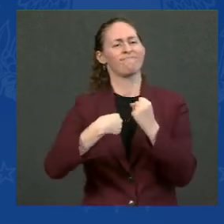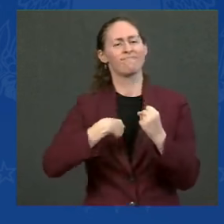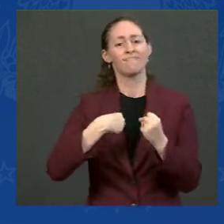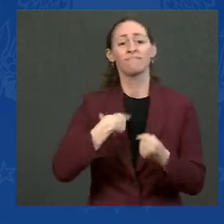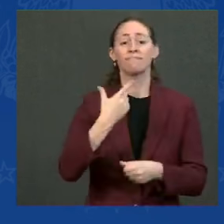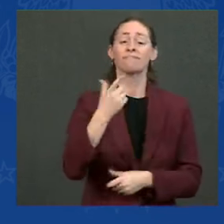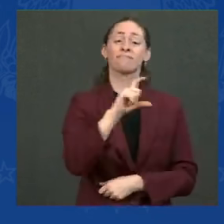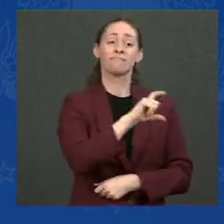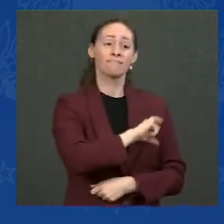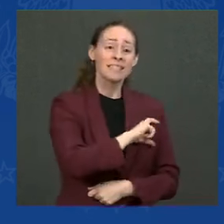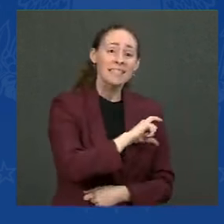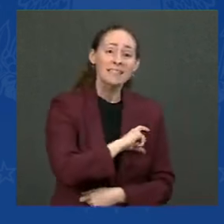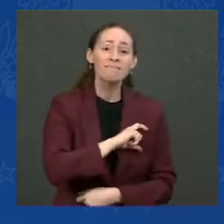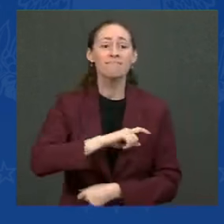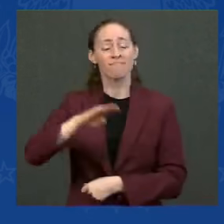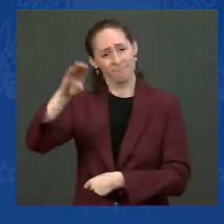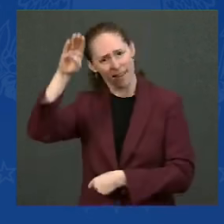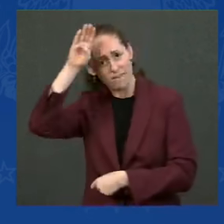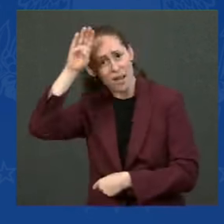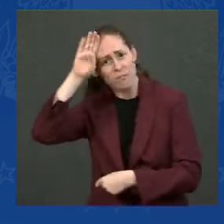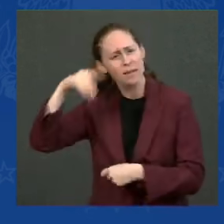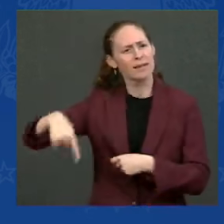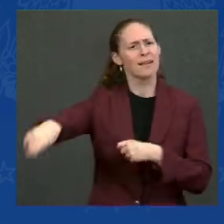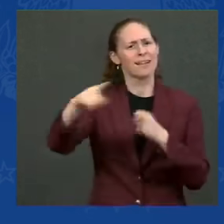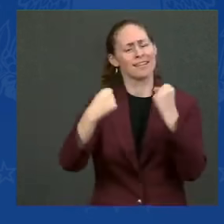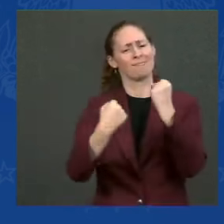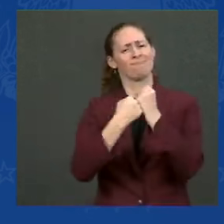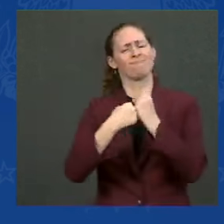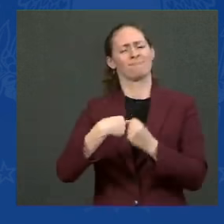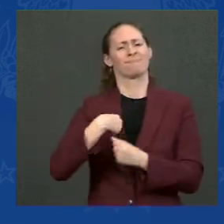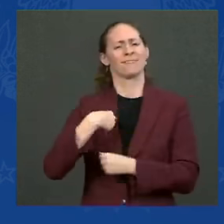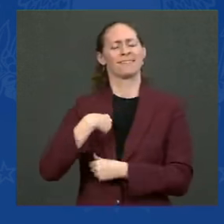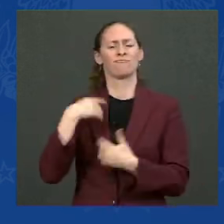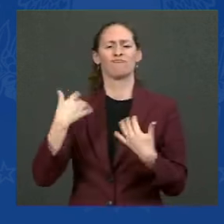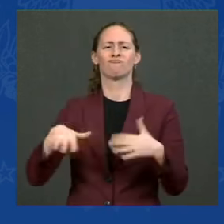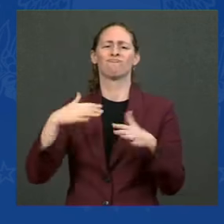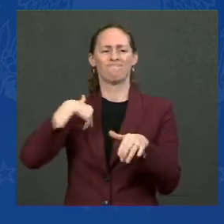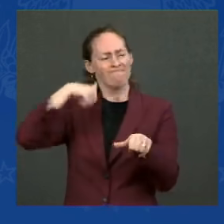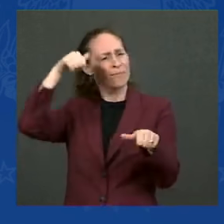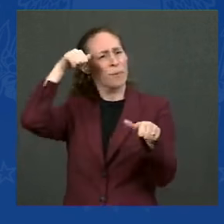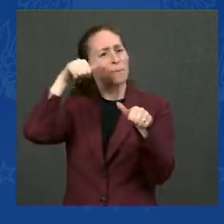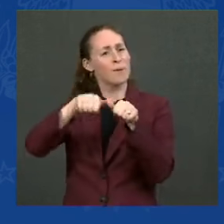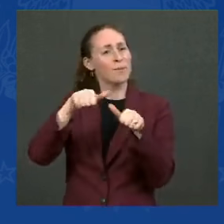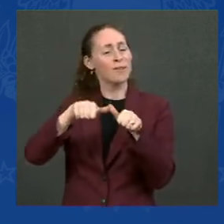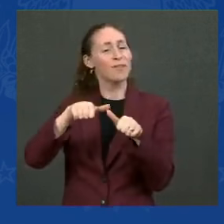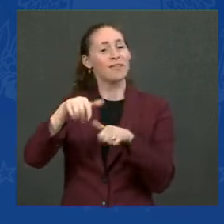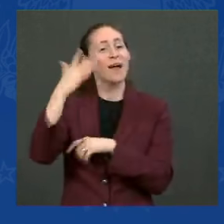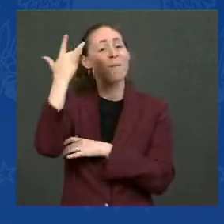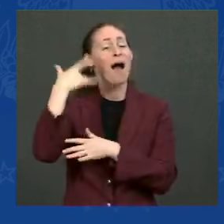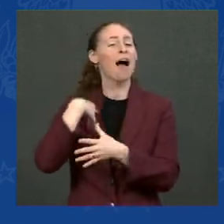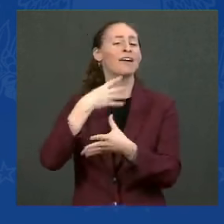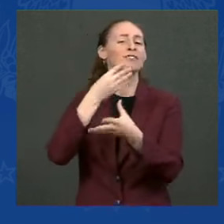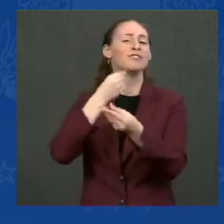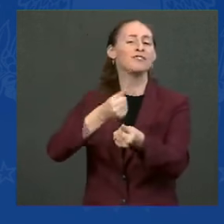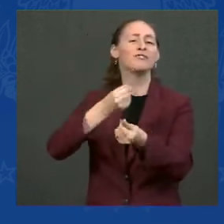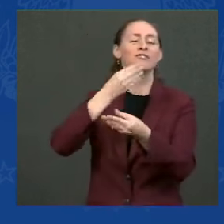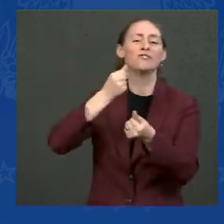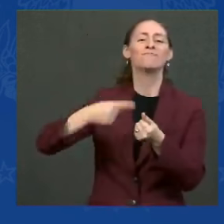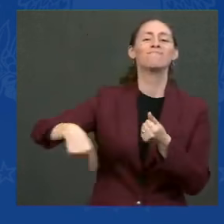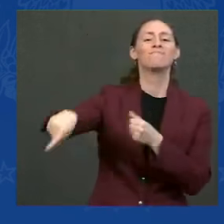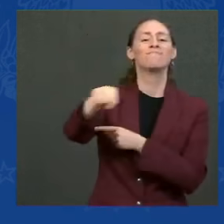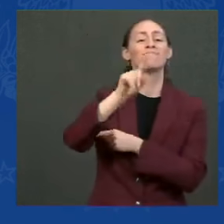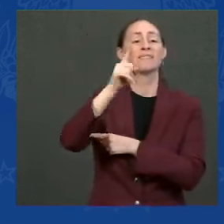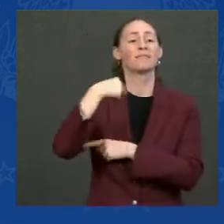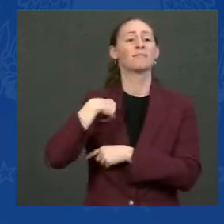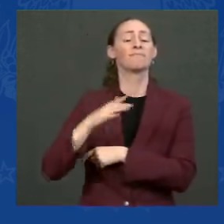firefighters, stood up and endorsed me. And because I kid with the governor, I said I grew up in a town called Claymont,